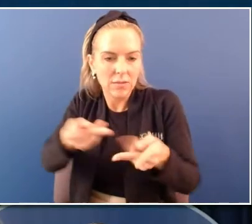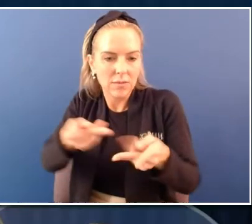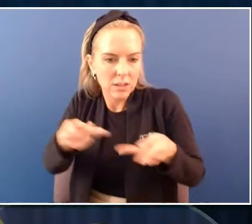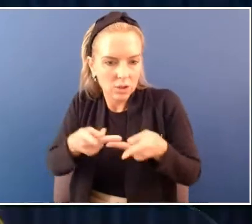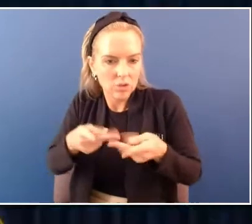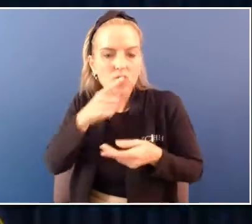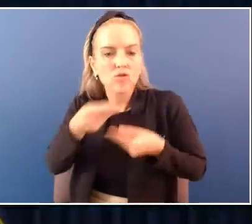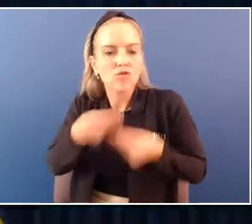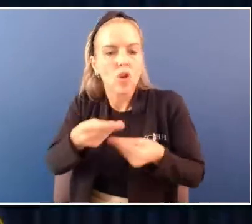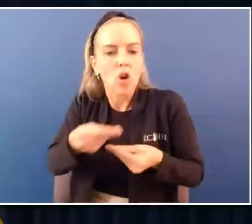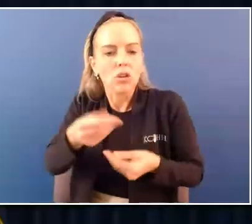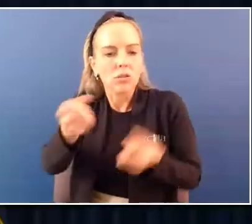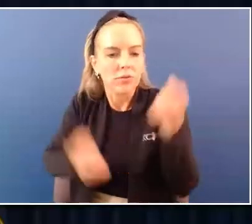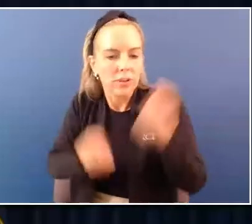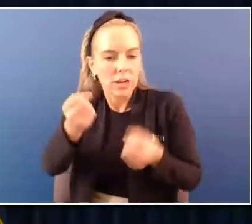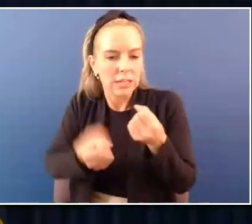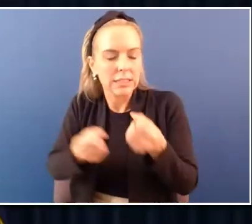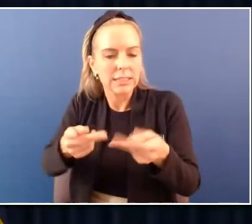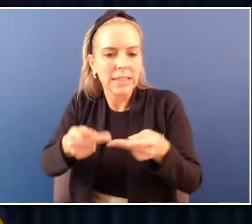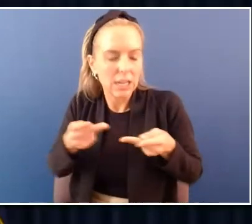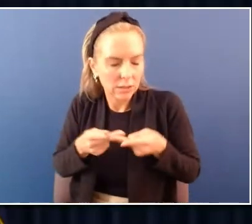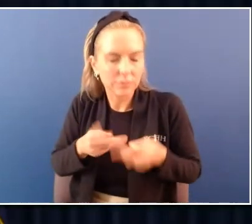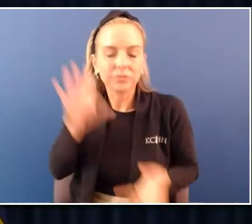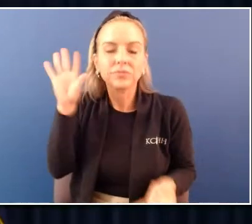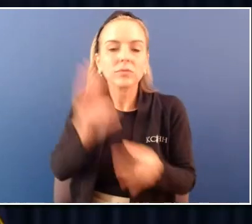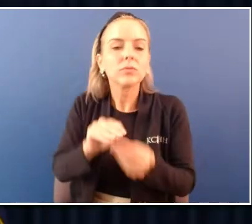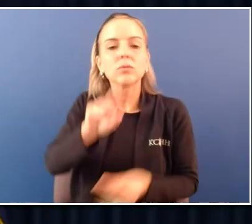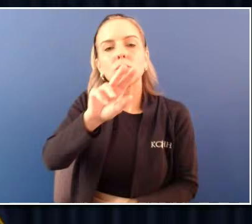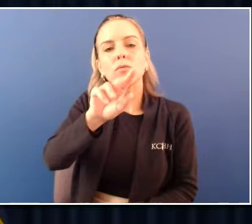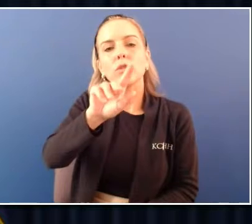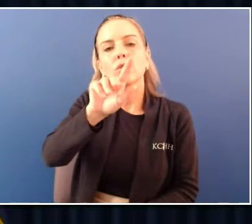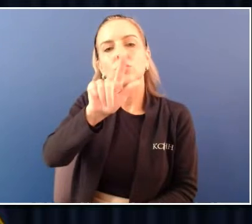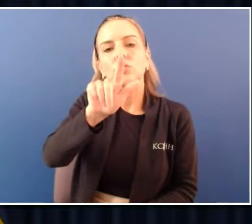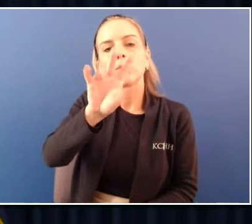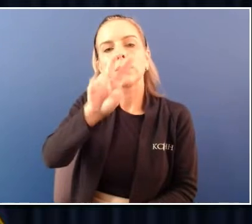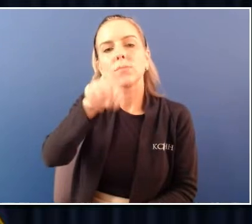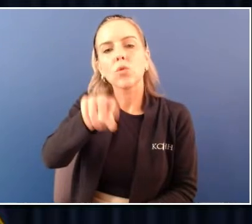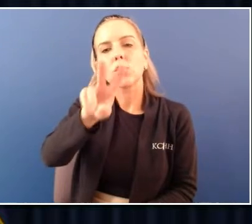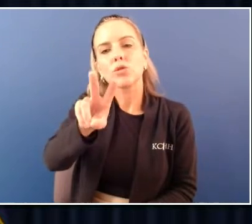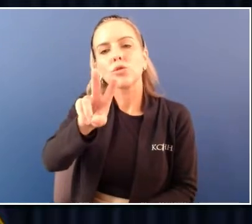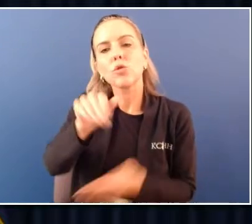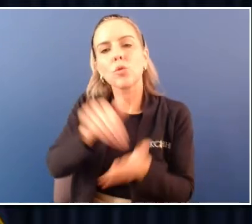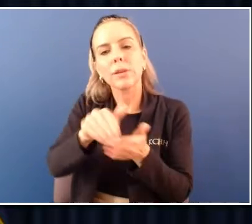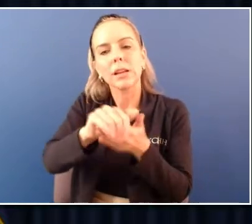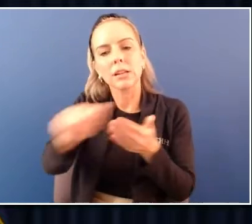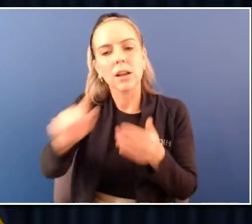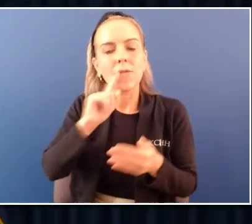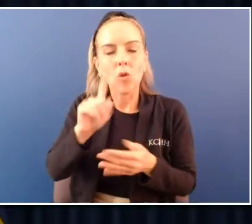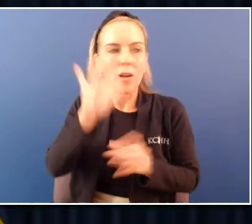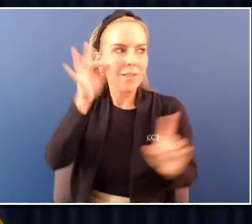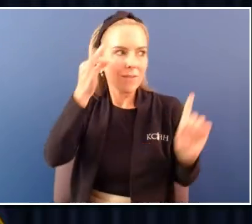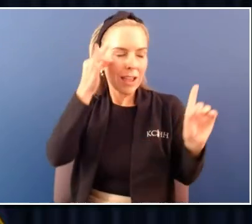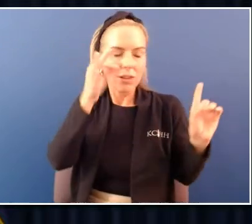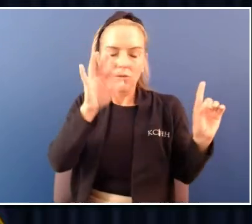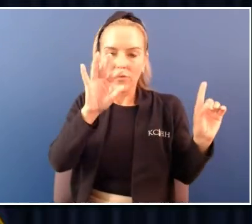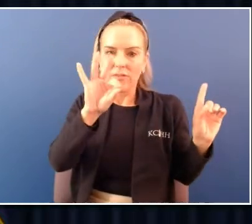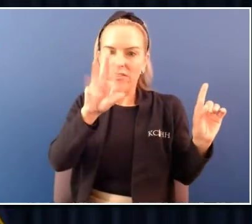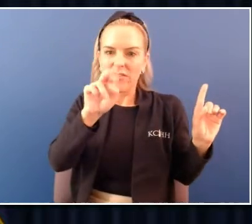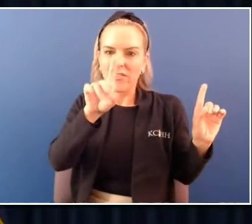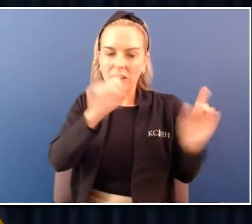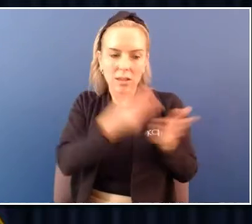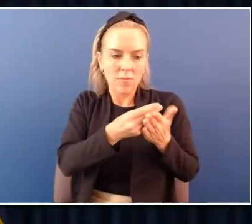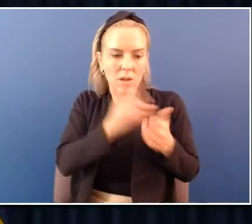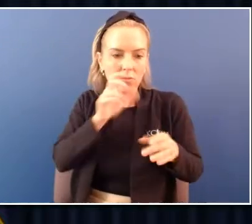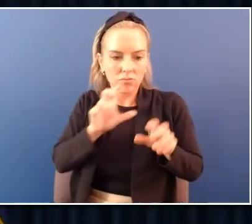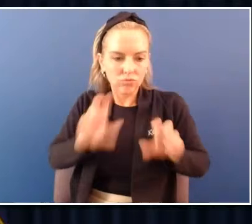42 charging stations for a total of $27.2 million in federal formula funds, and we will have a charging station in the